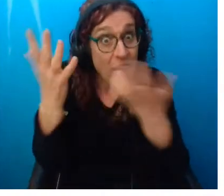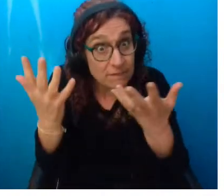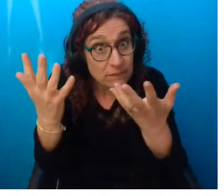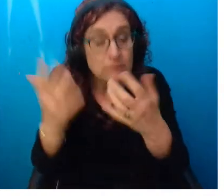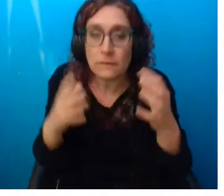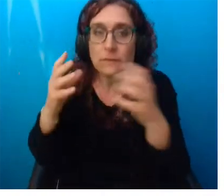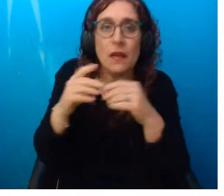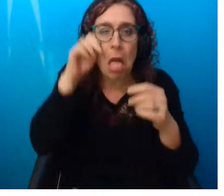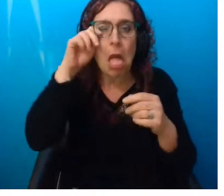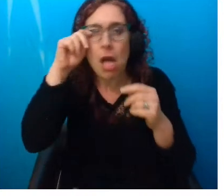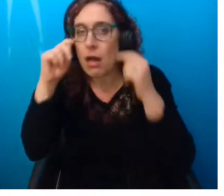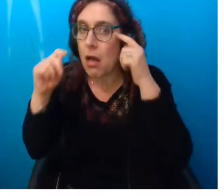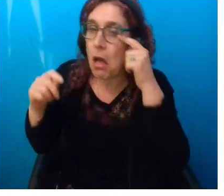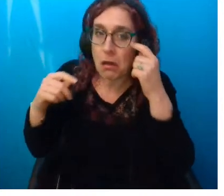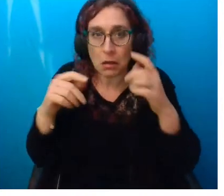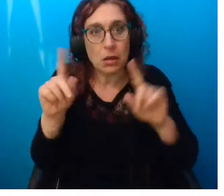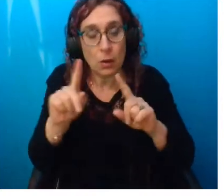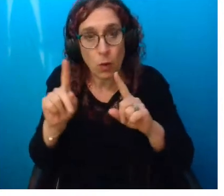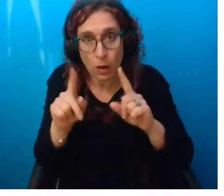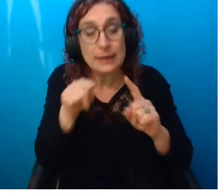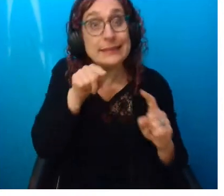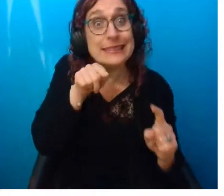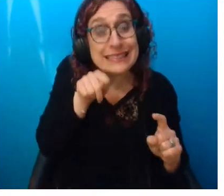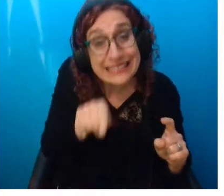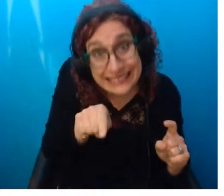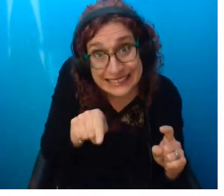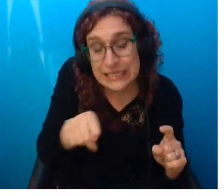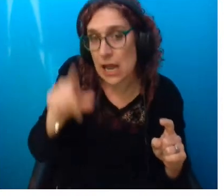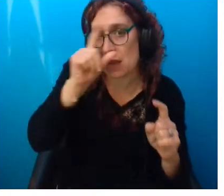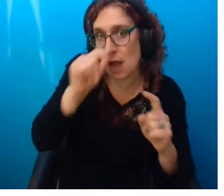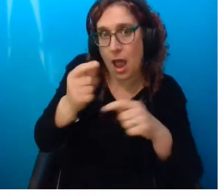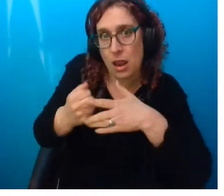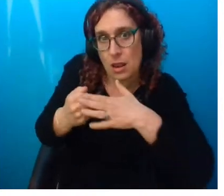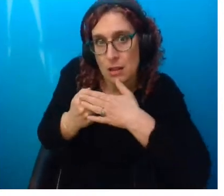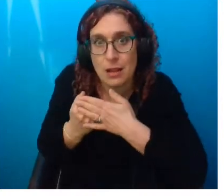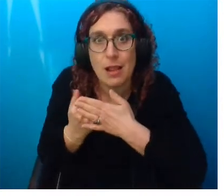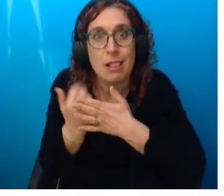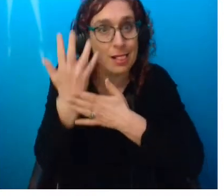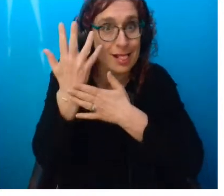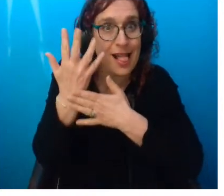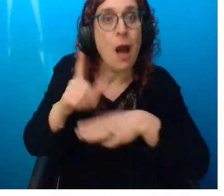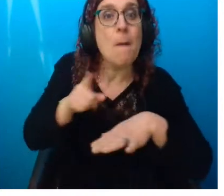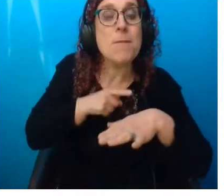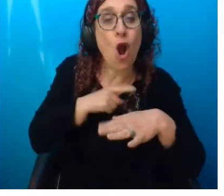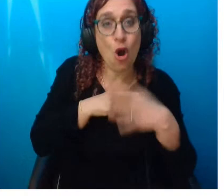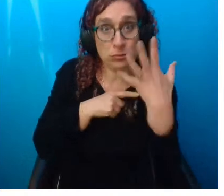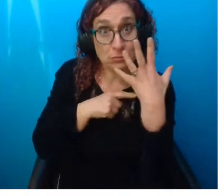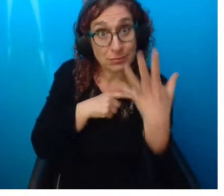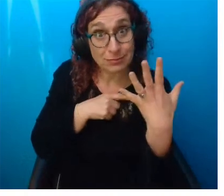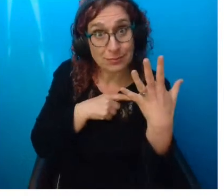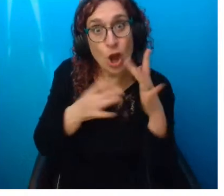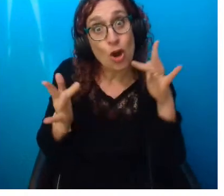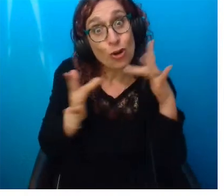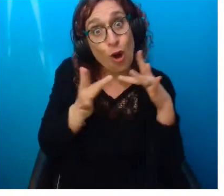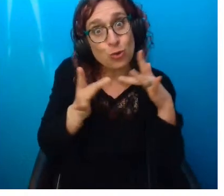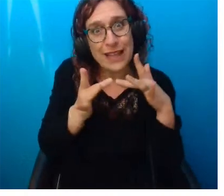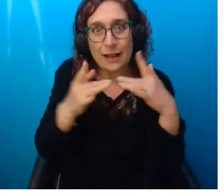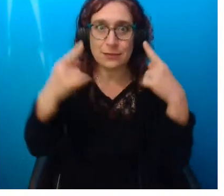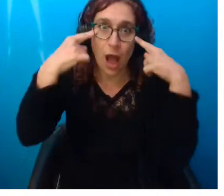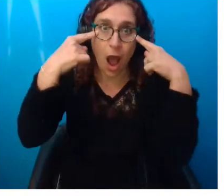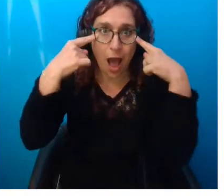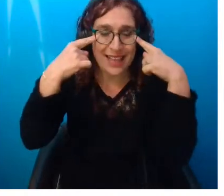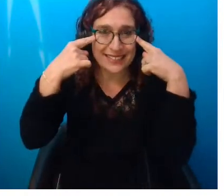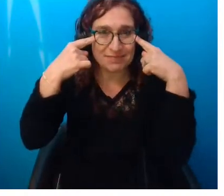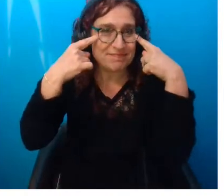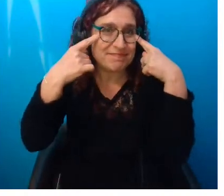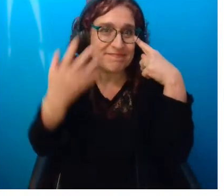on, you can theoretically develop a contact allergy in and around the eye area, simply because